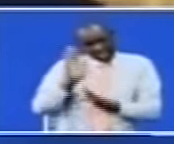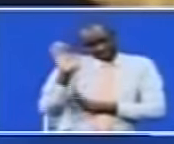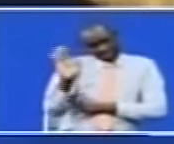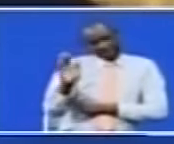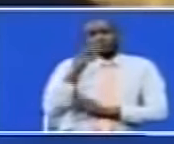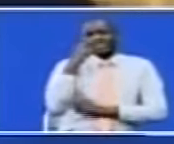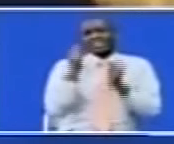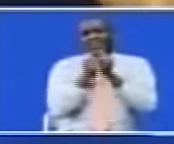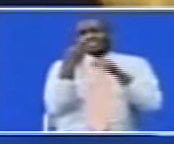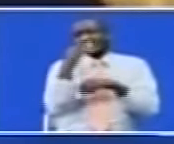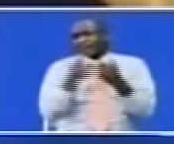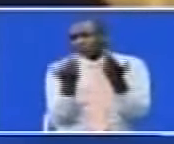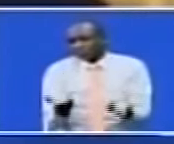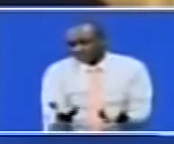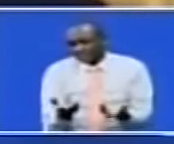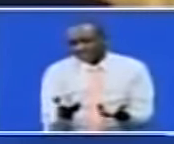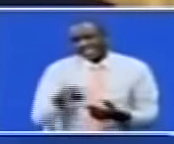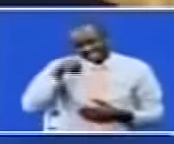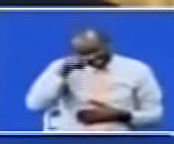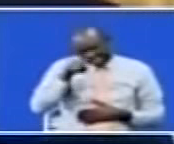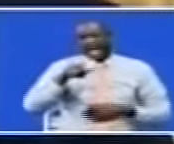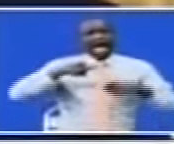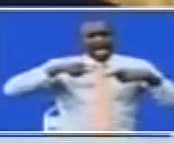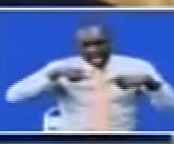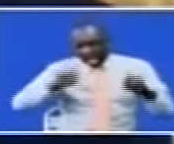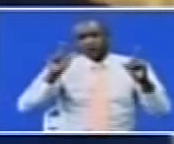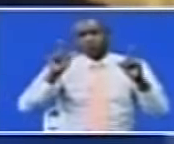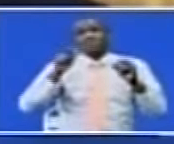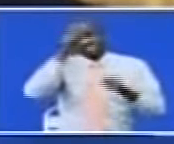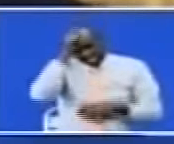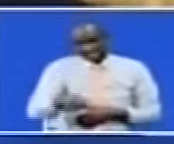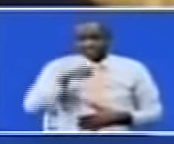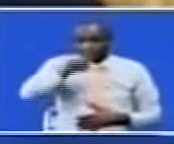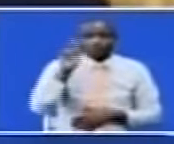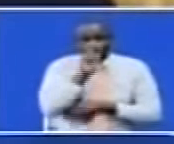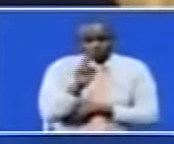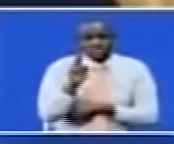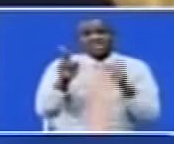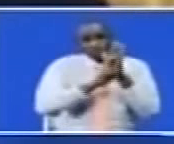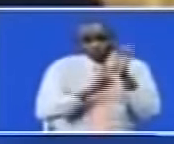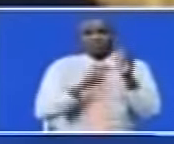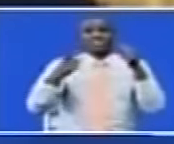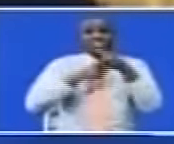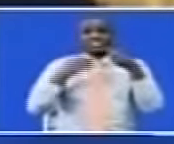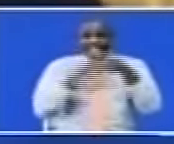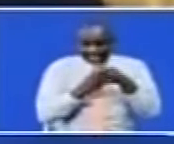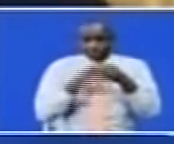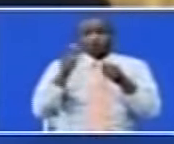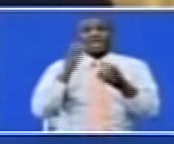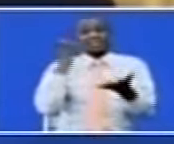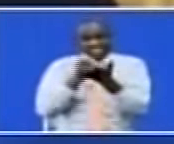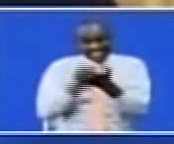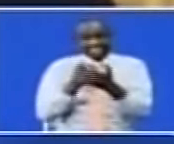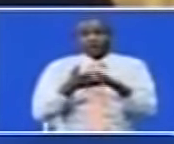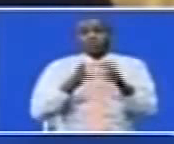in 2013 does not allow the judges to use recanted